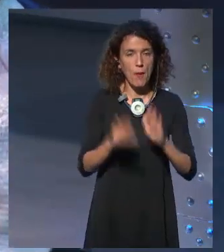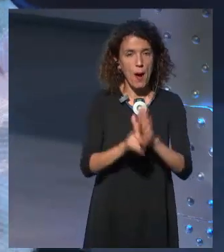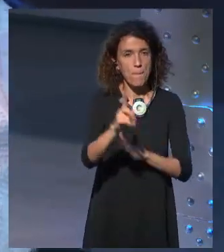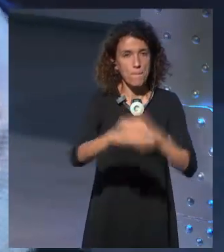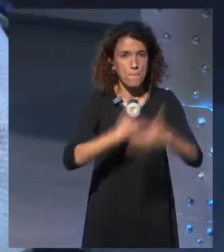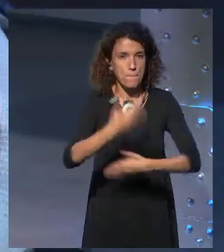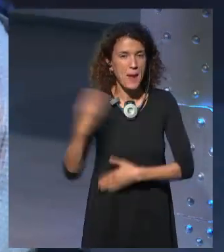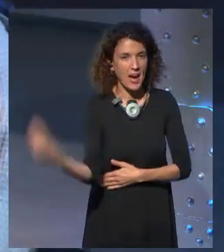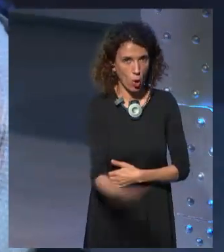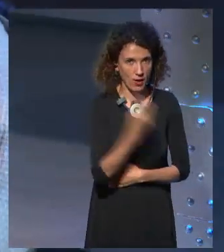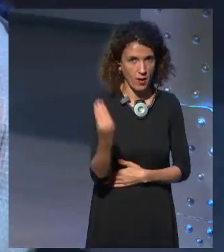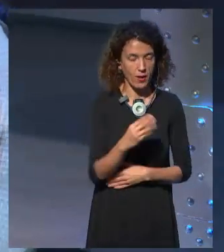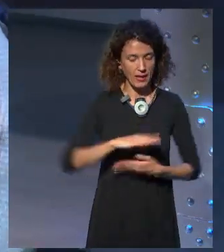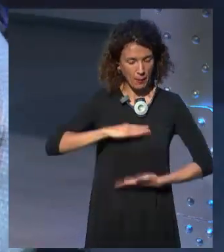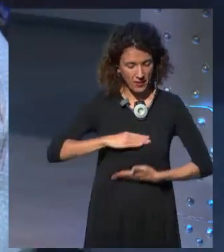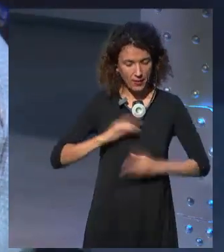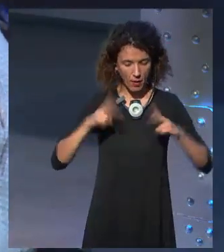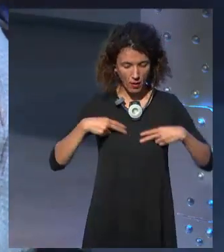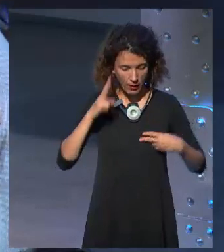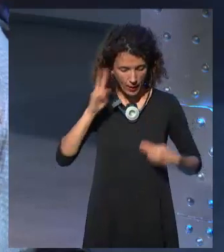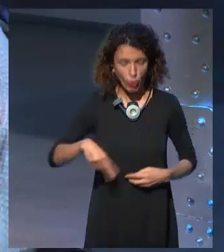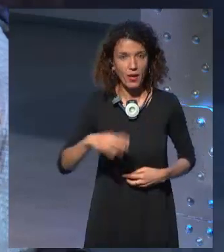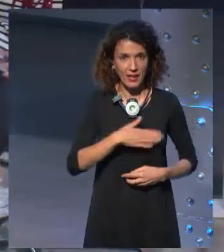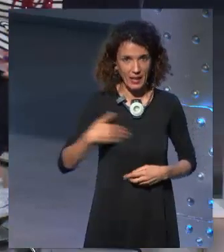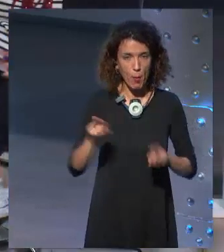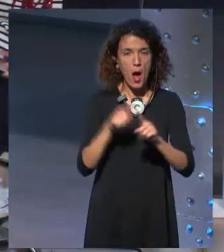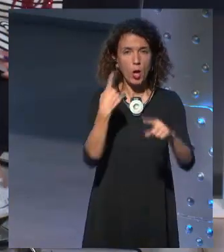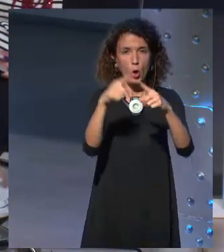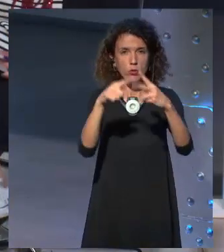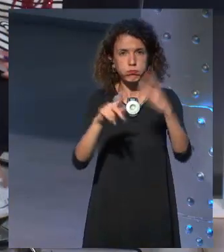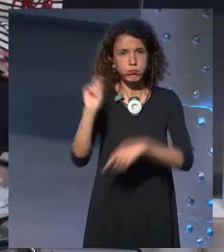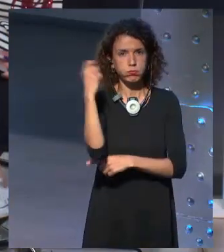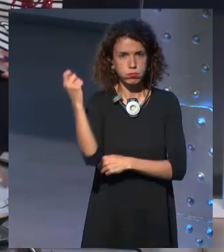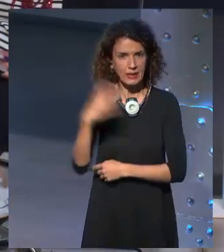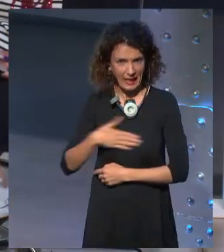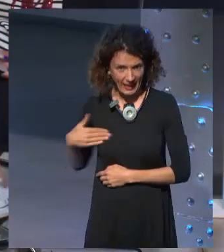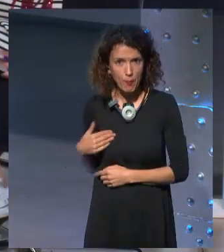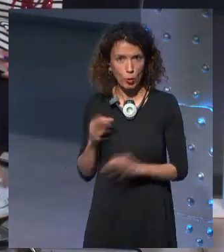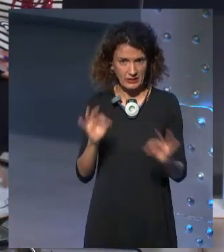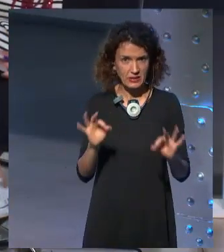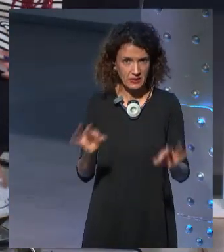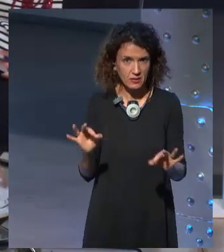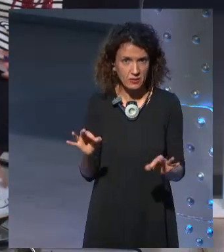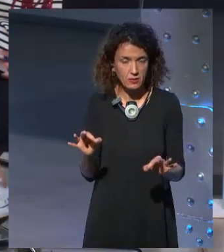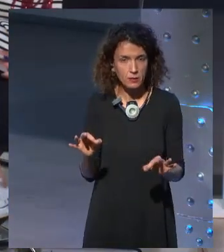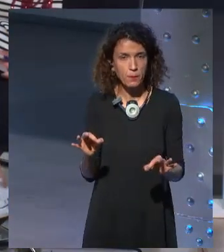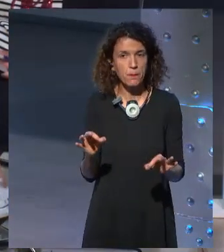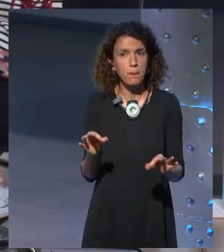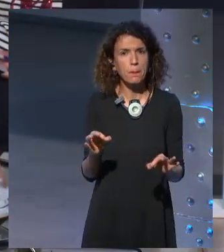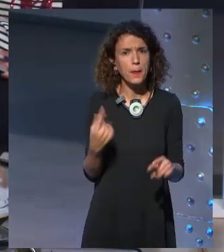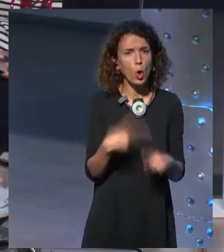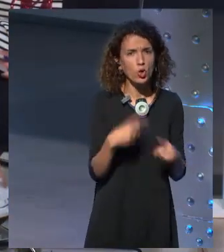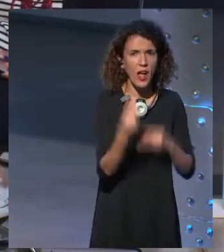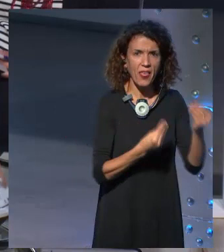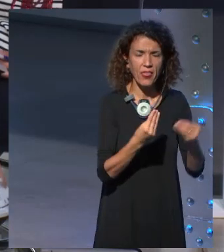competency and have those milestones and still be able to hold in your mind that there's more to do, that there's more